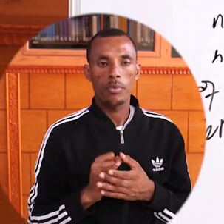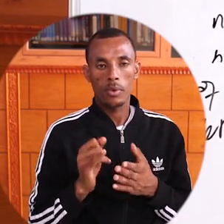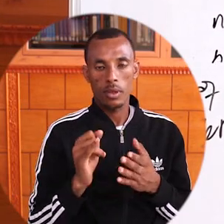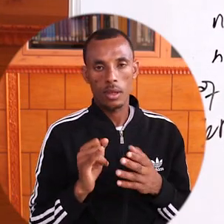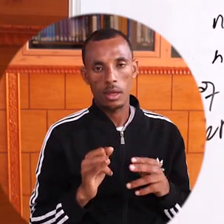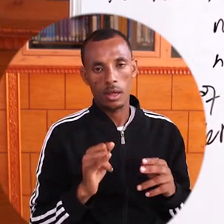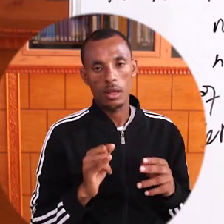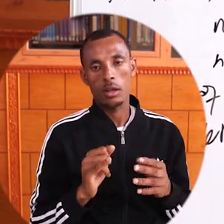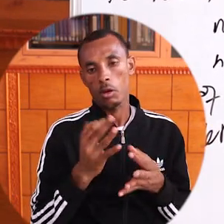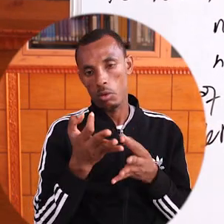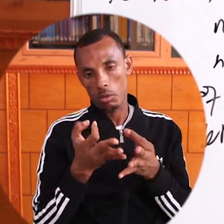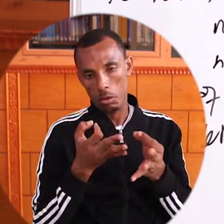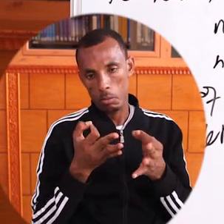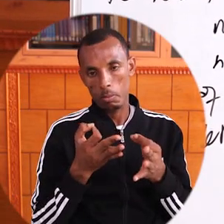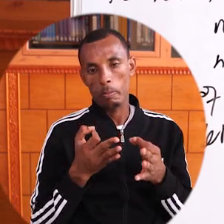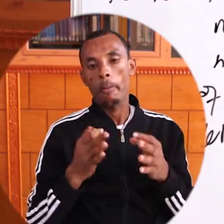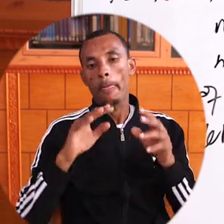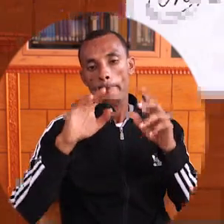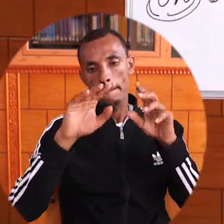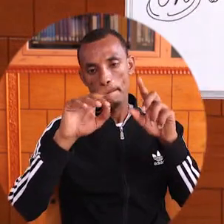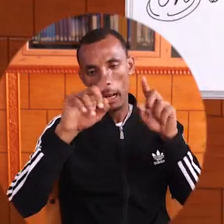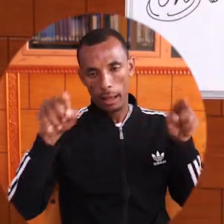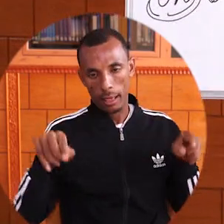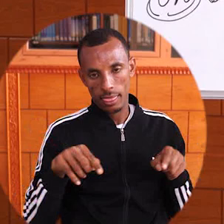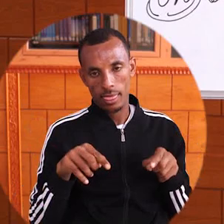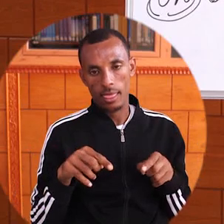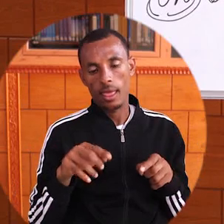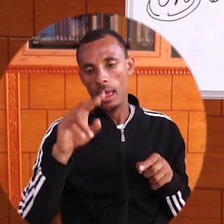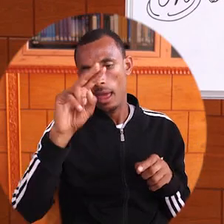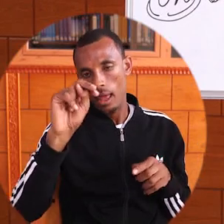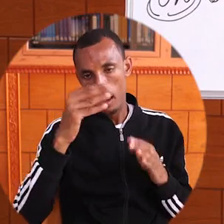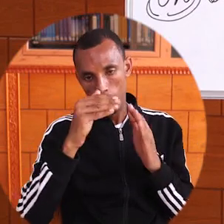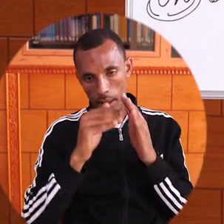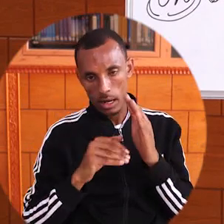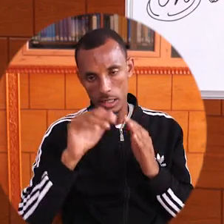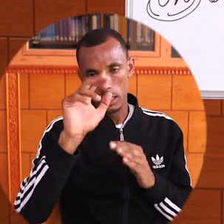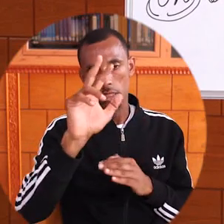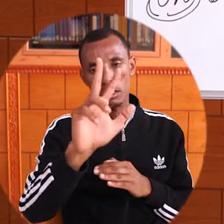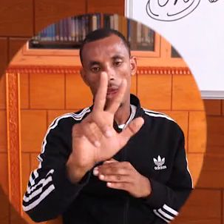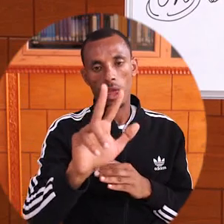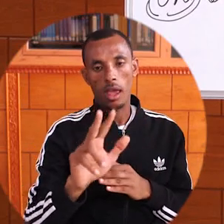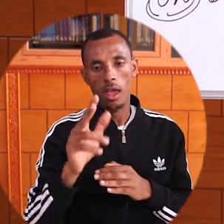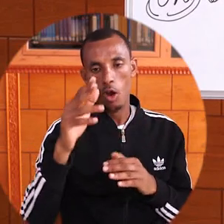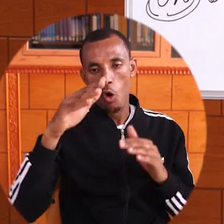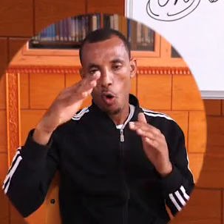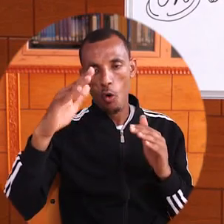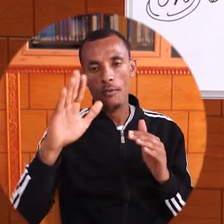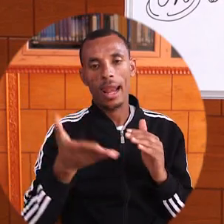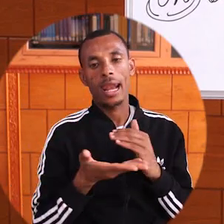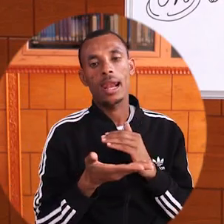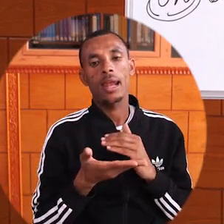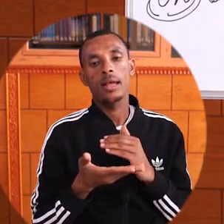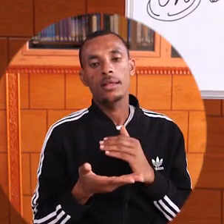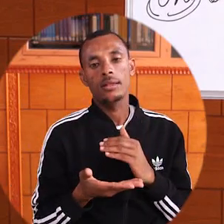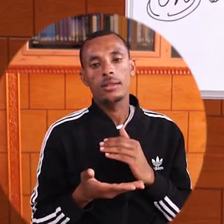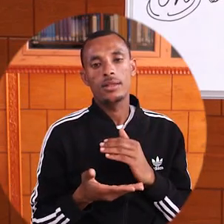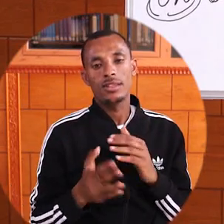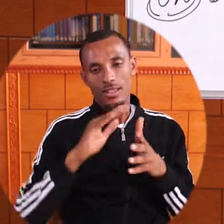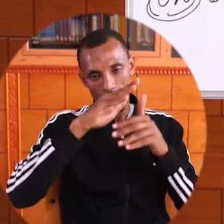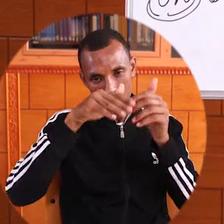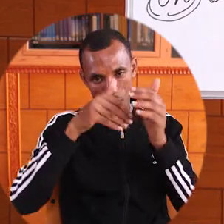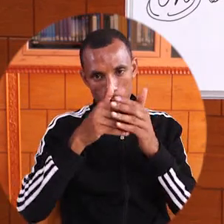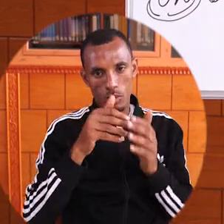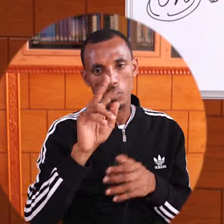denoted by n in bracket times n minus 3 over the whole